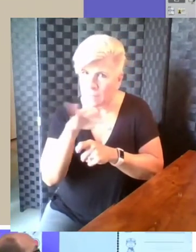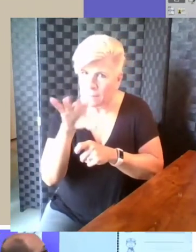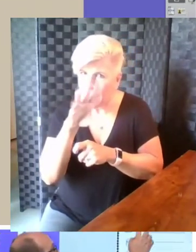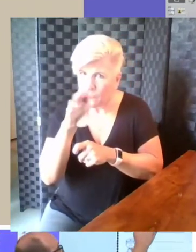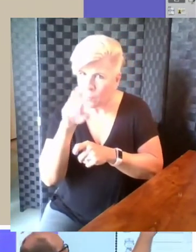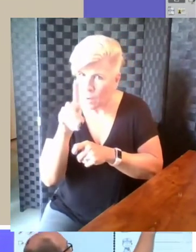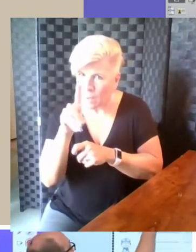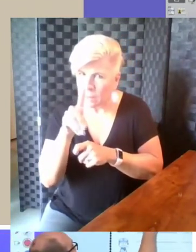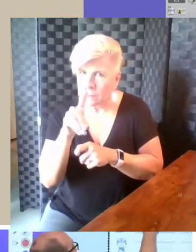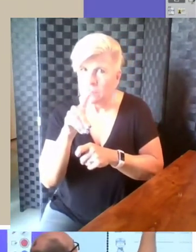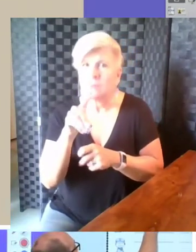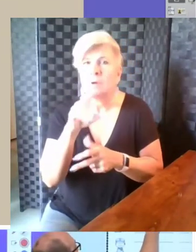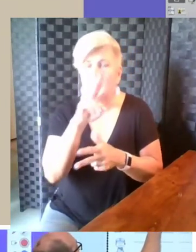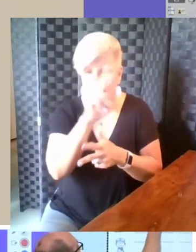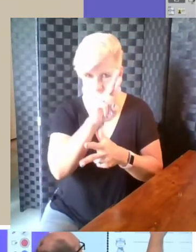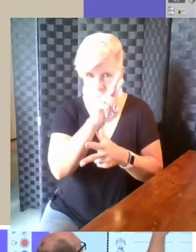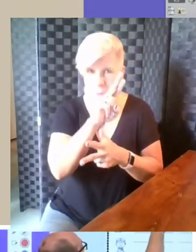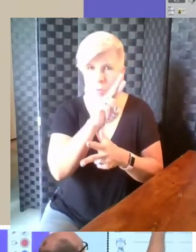Good job.